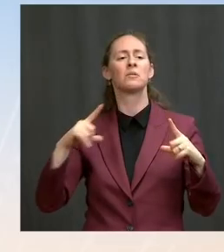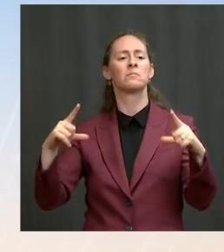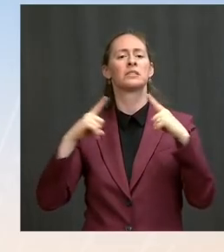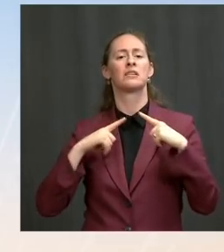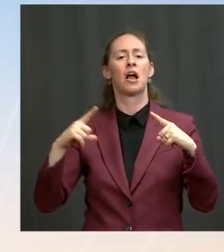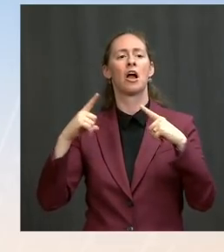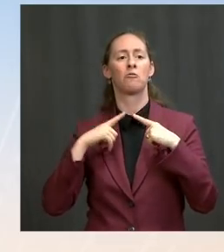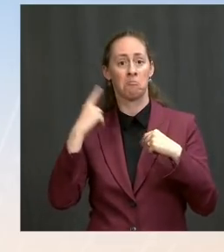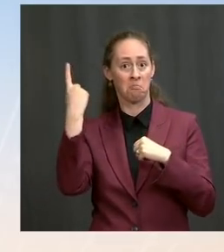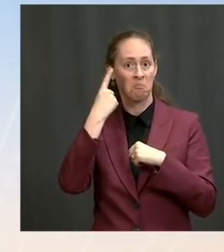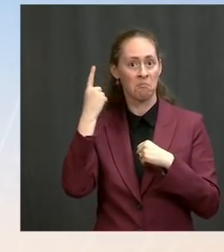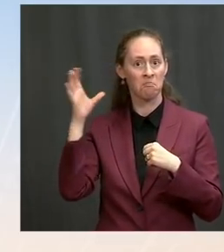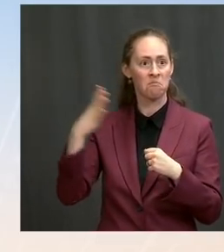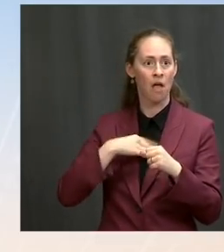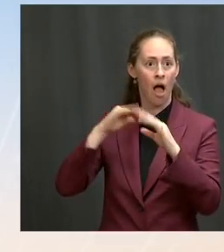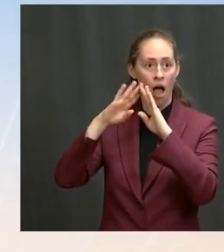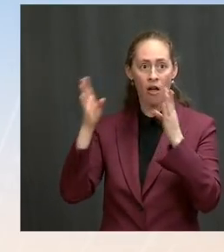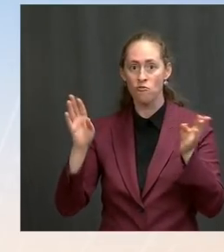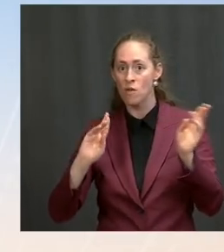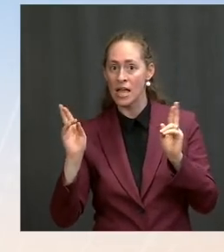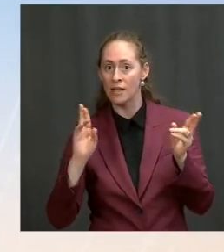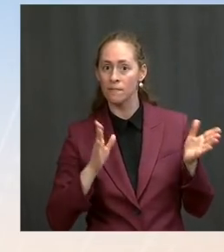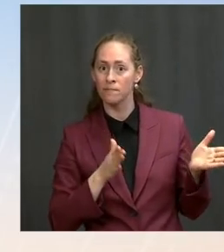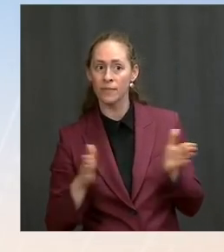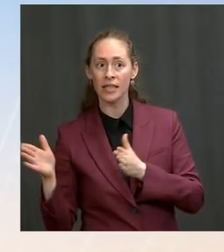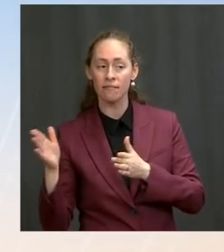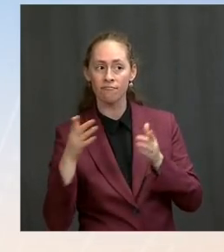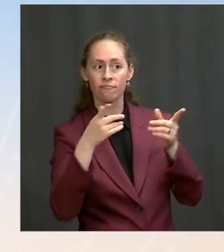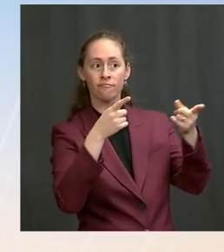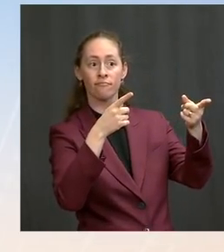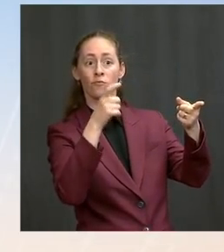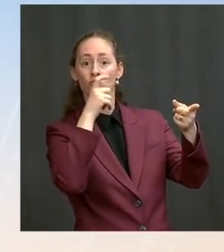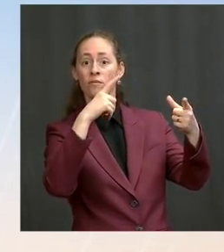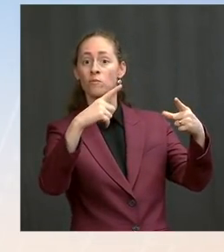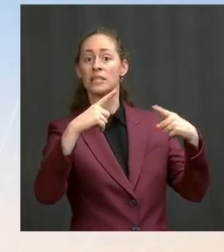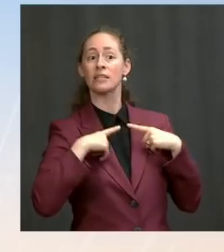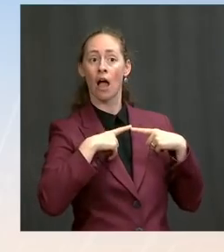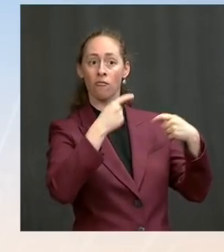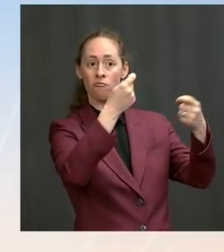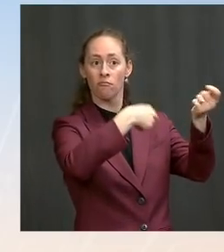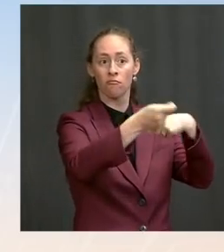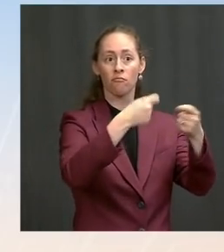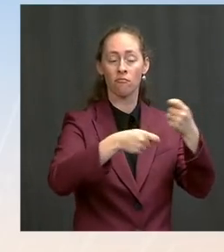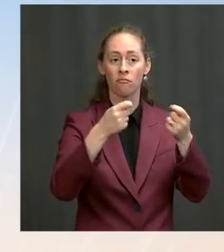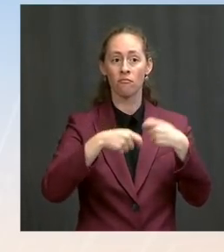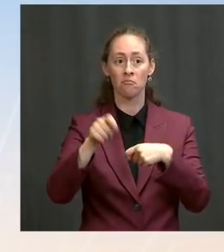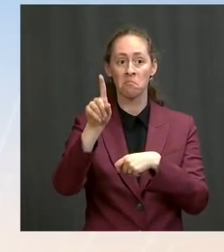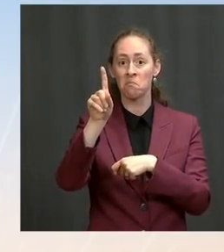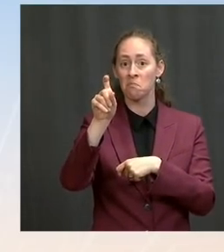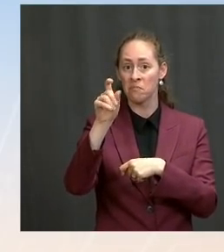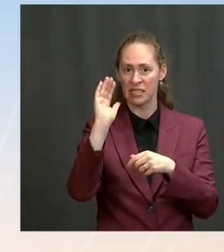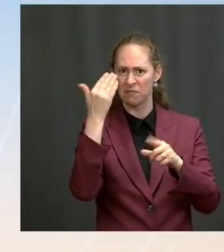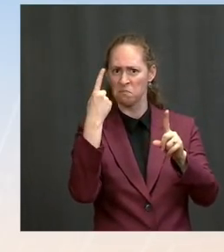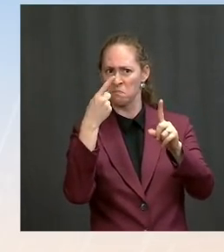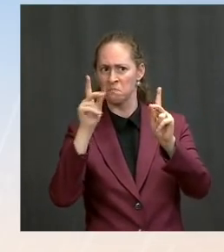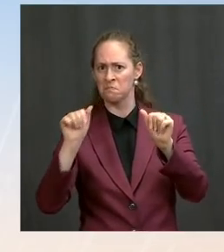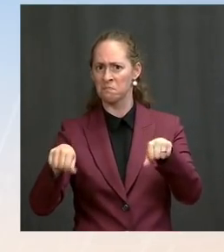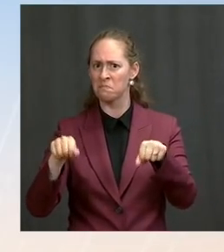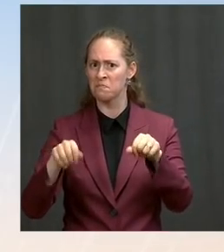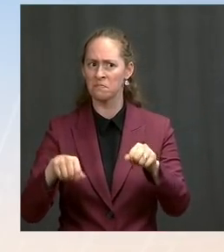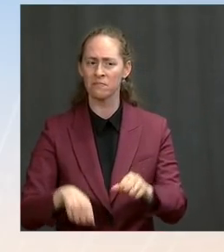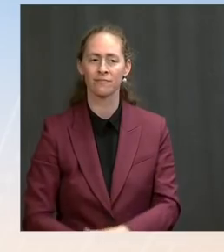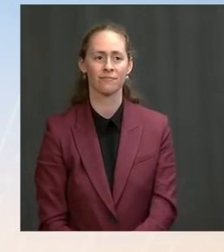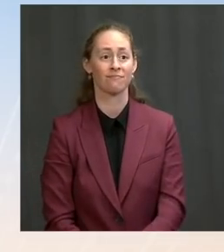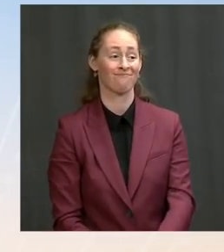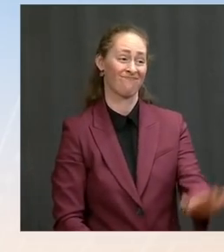what if any preparations are you all making for the possibility that Justice Breyer will announce his retirement? We leave that decision to Justice Breyer to make. Are you